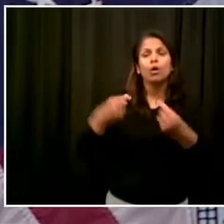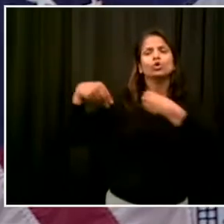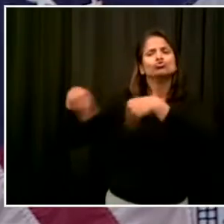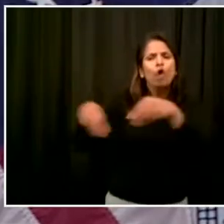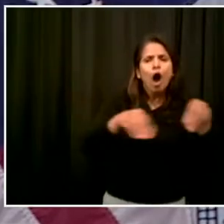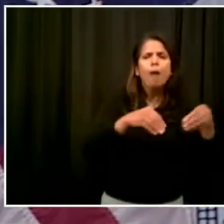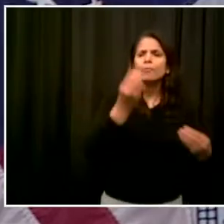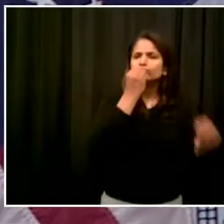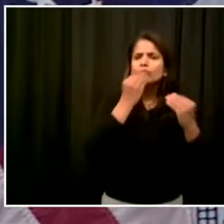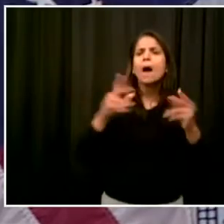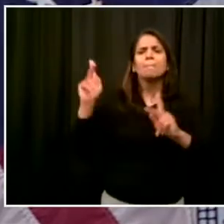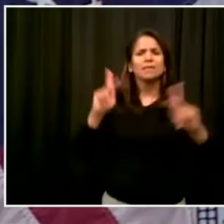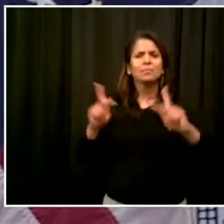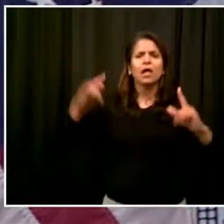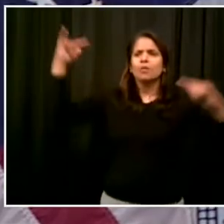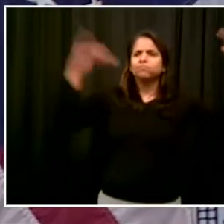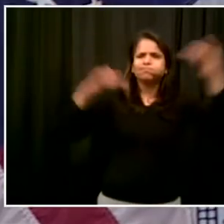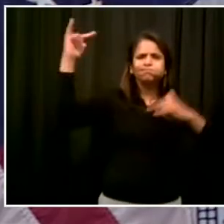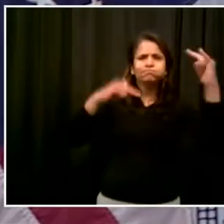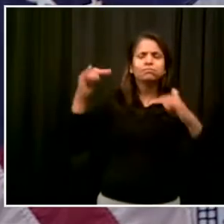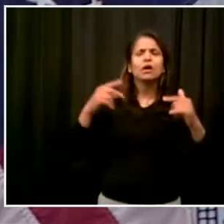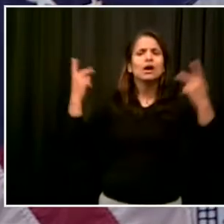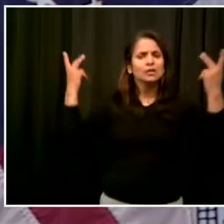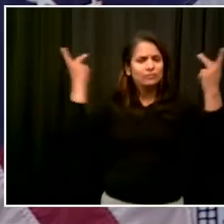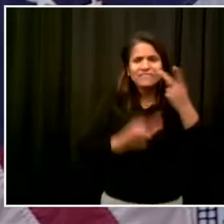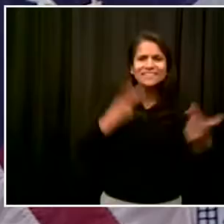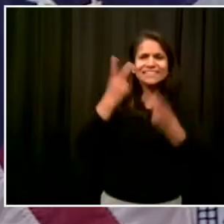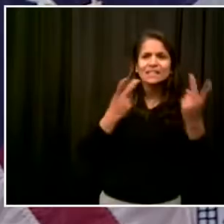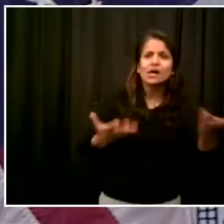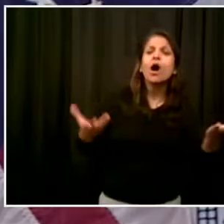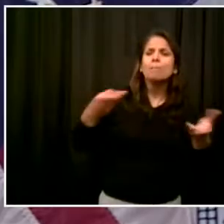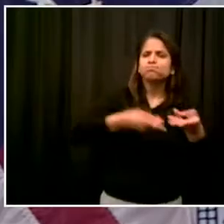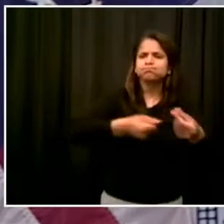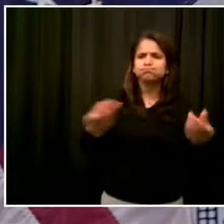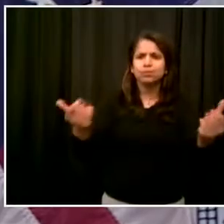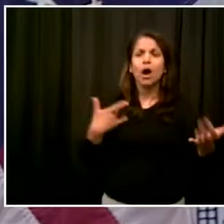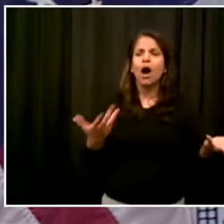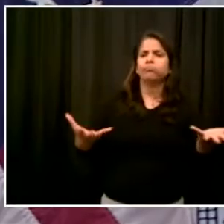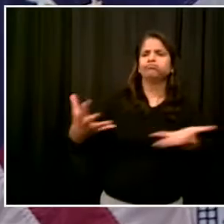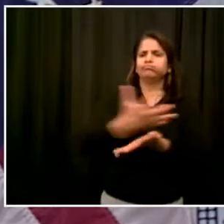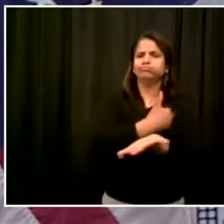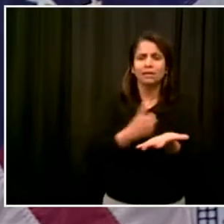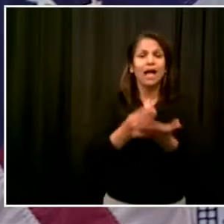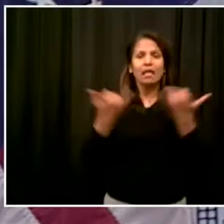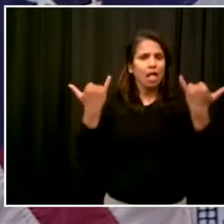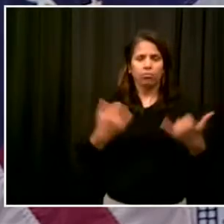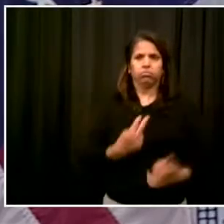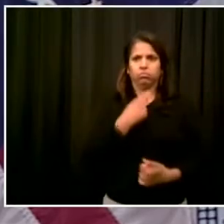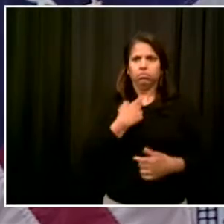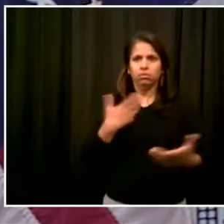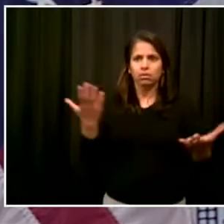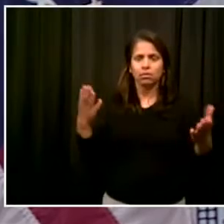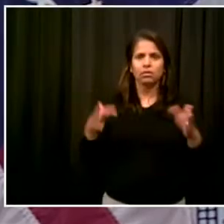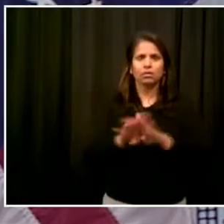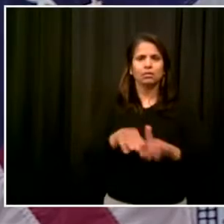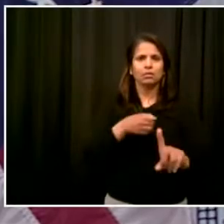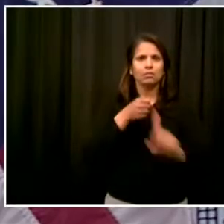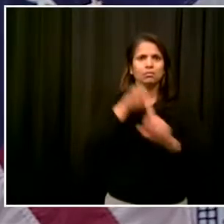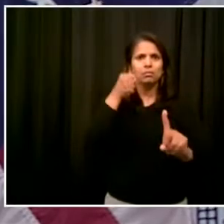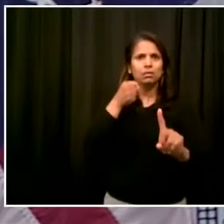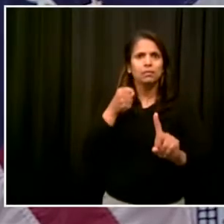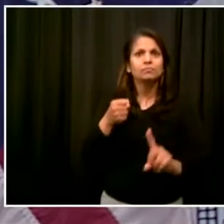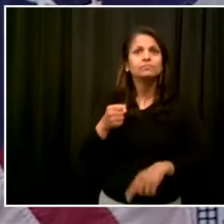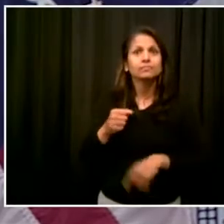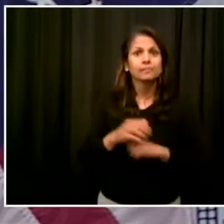$7.4 billion originally, and then just a few weeks ago, an updated number, $9 billion is now